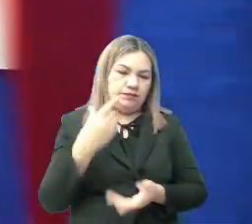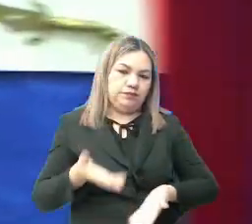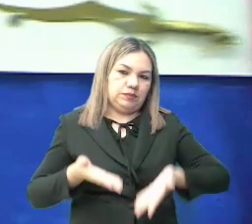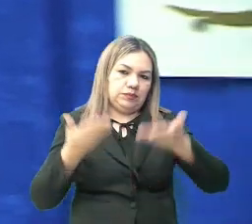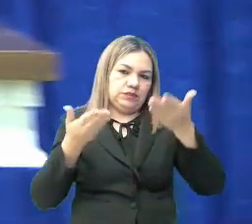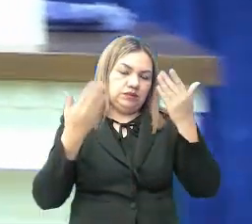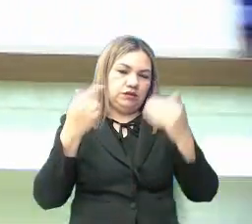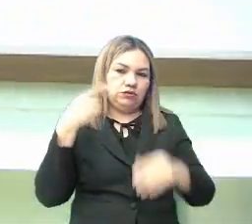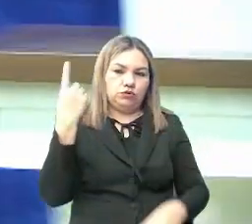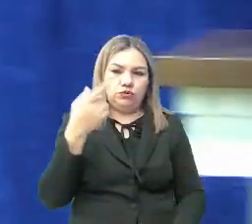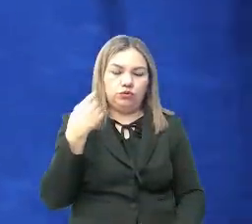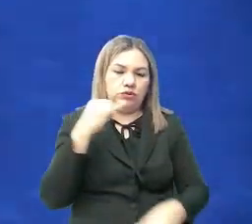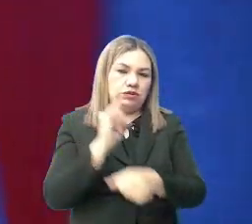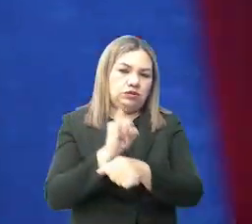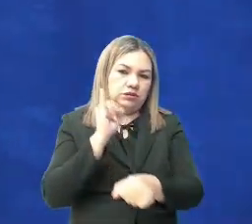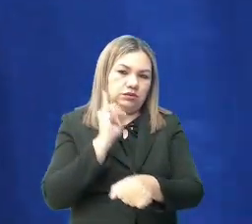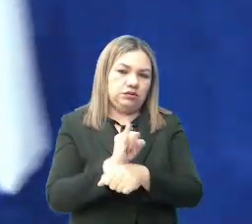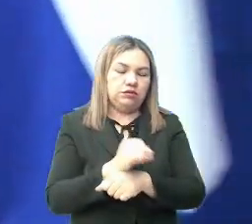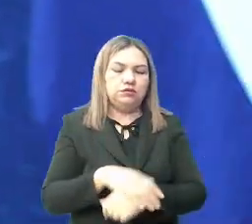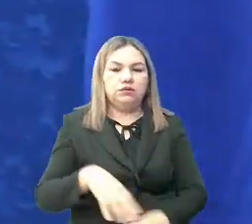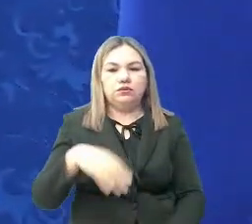tree.